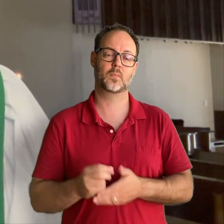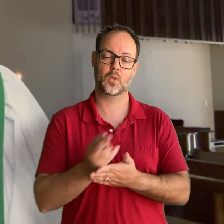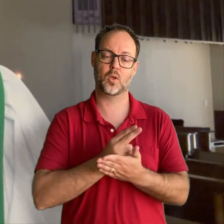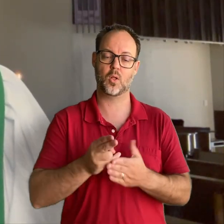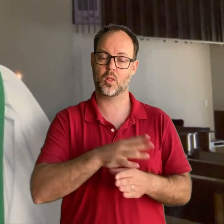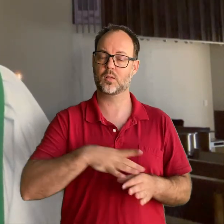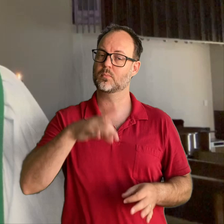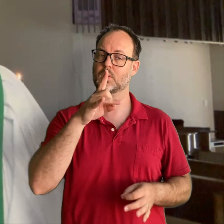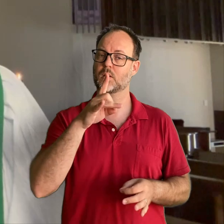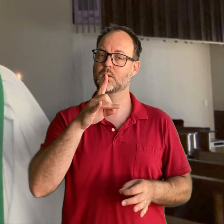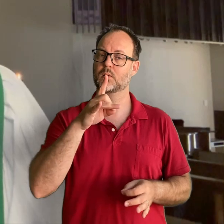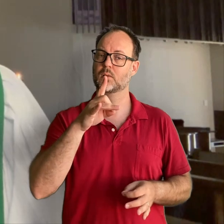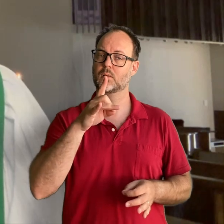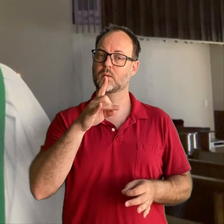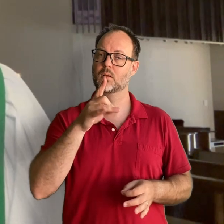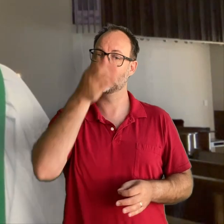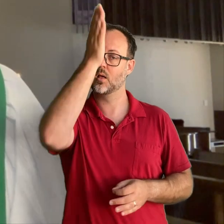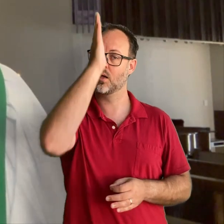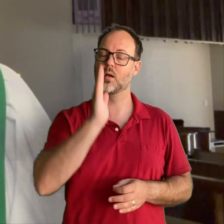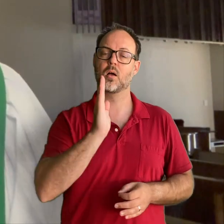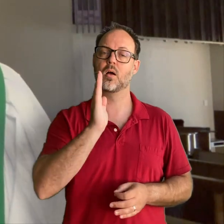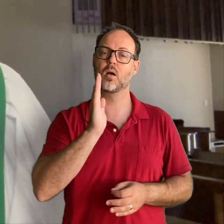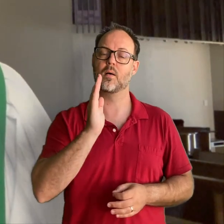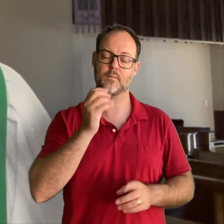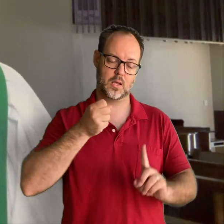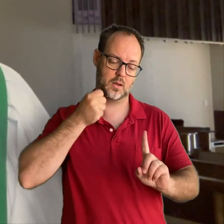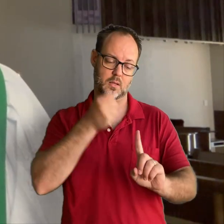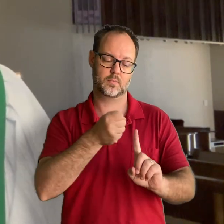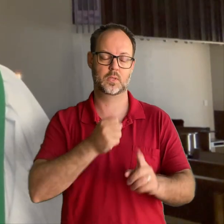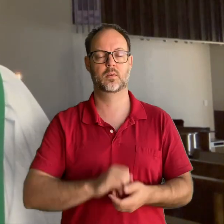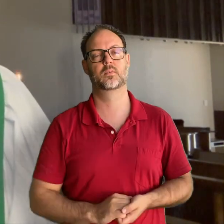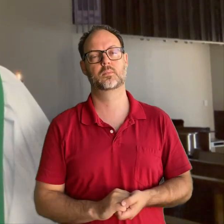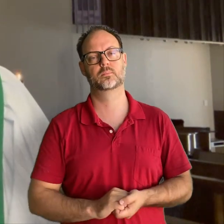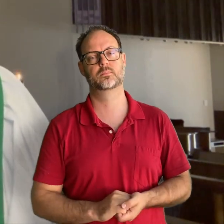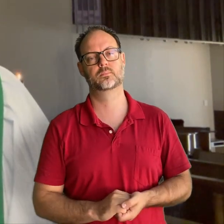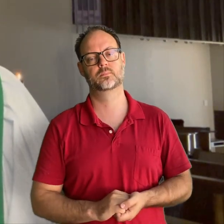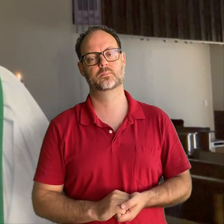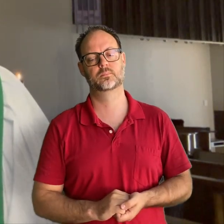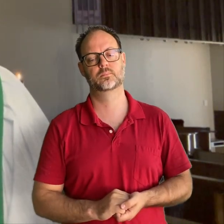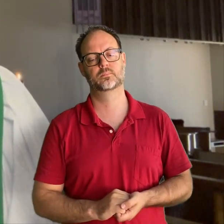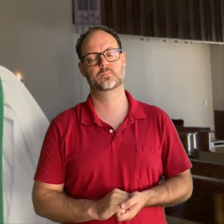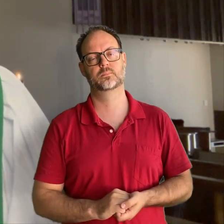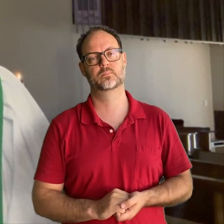The Holy Spirit is God Himself.